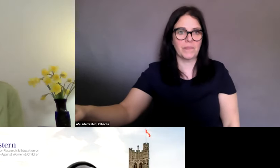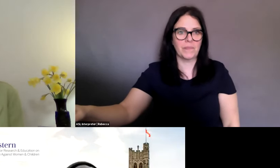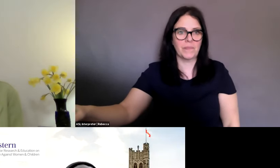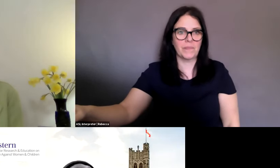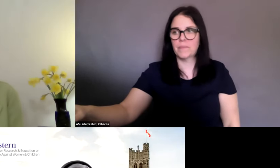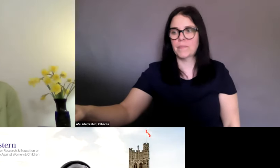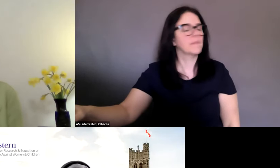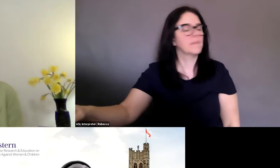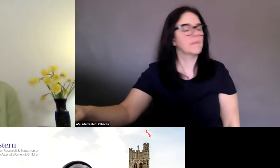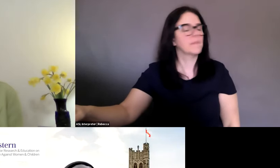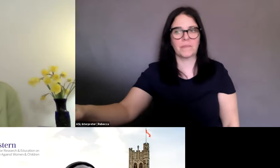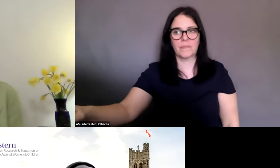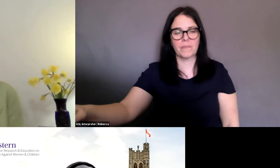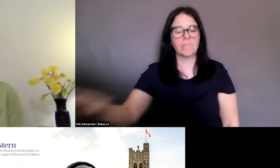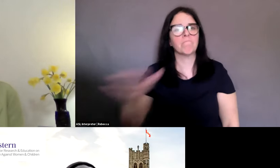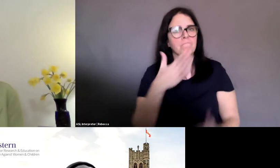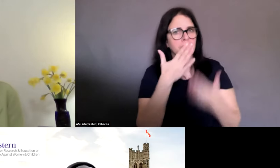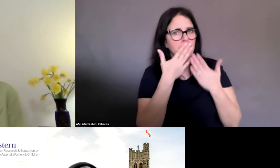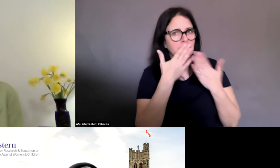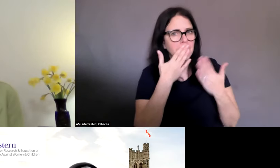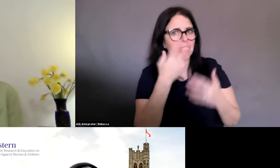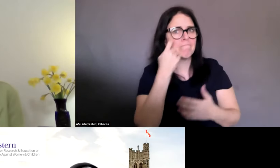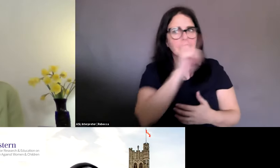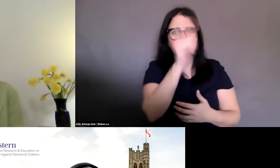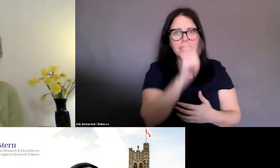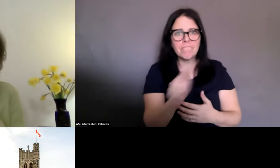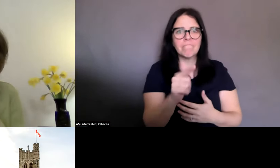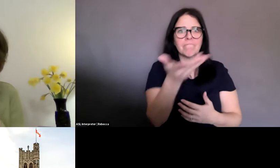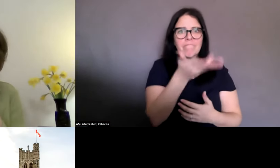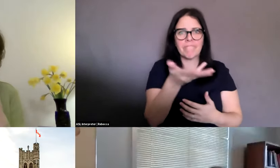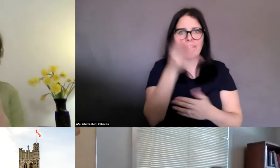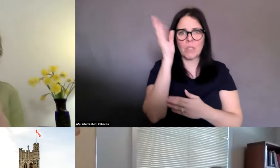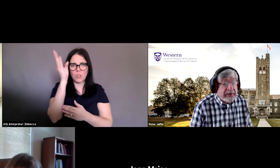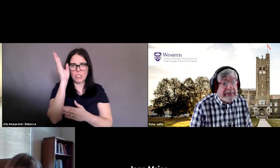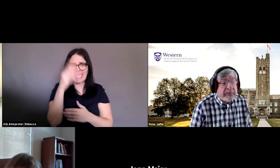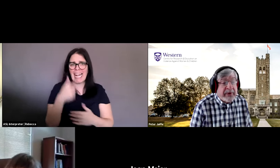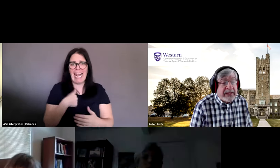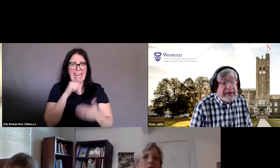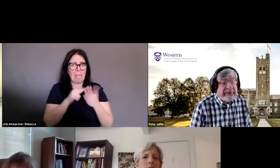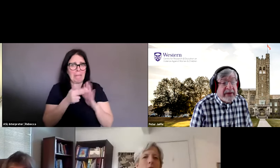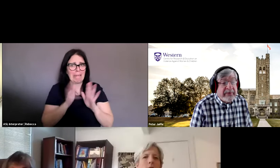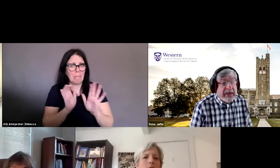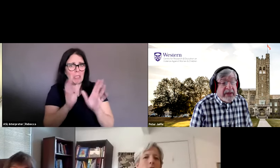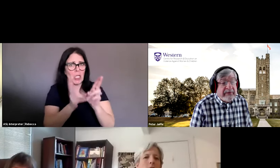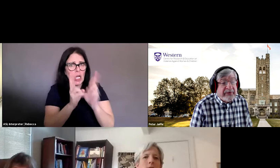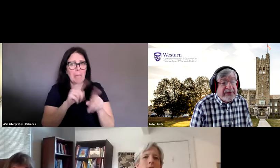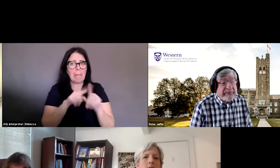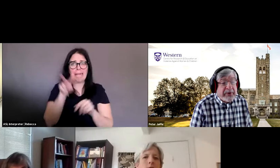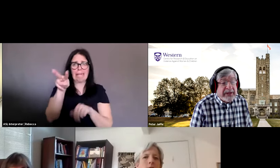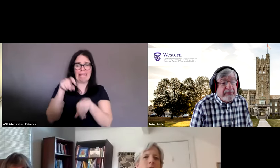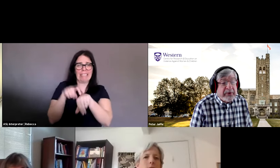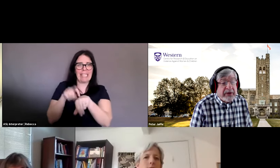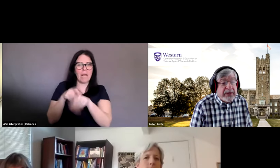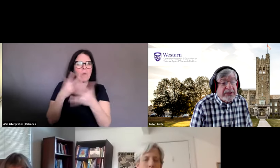Okay. Thank you all for your presentations. I thought we just had a, didn't mean to rush you there, Loretta, but wanted to leave time for